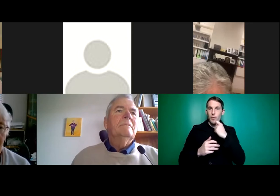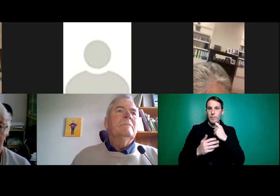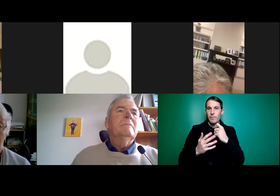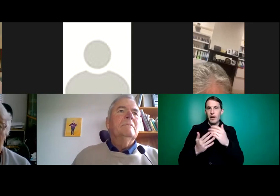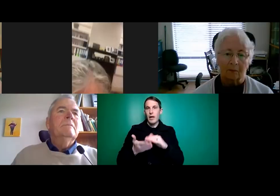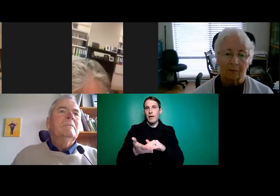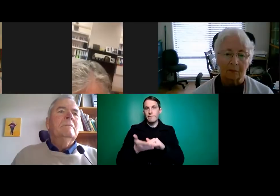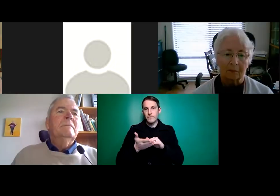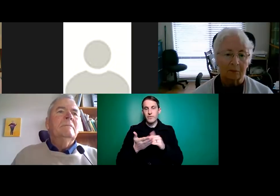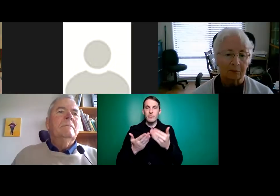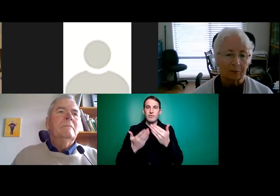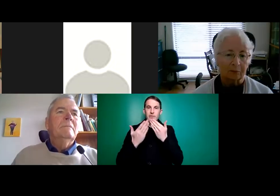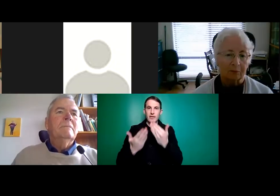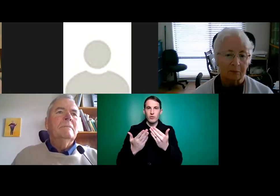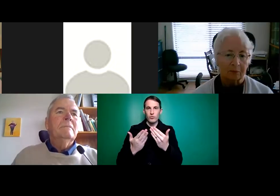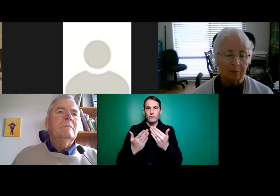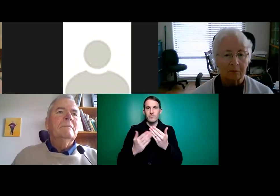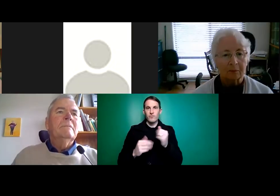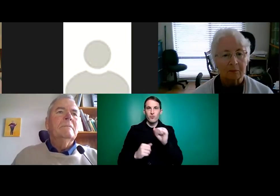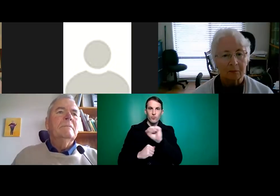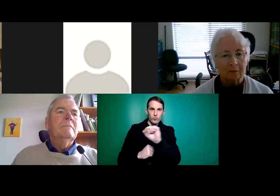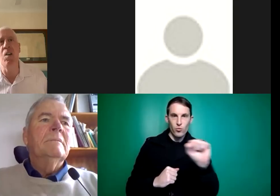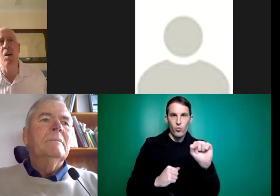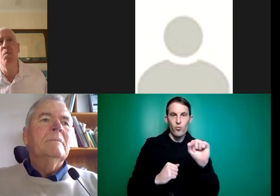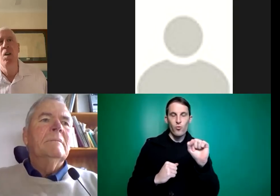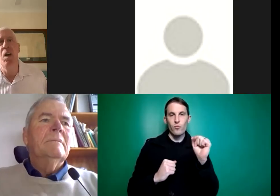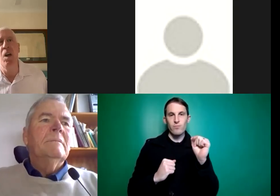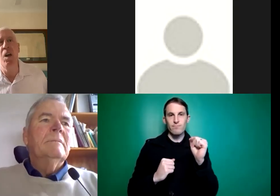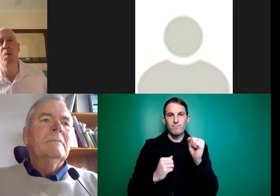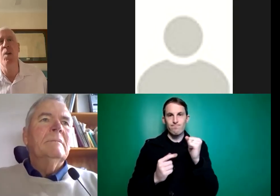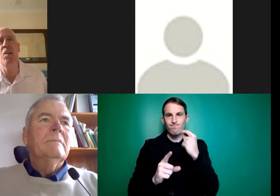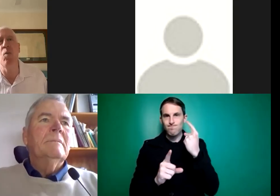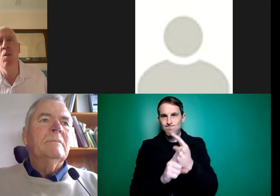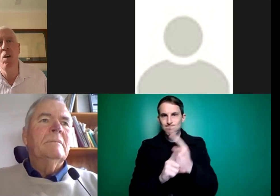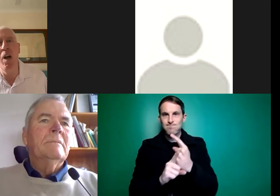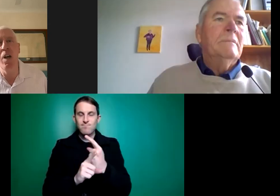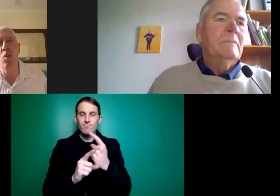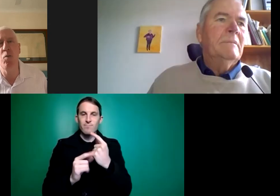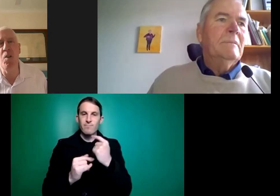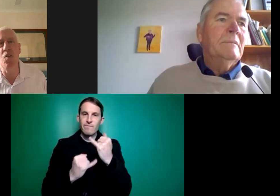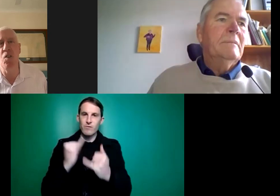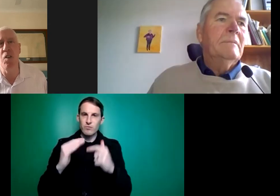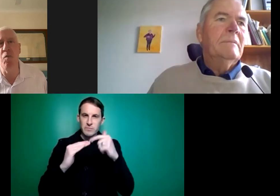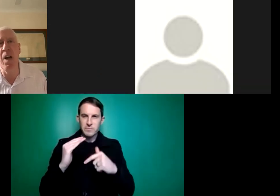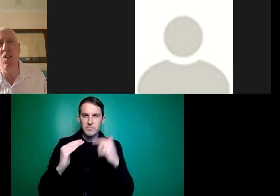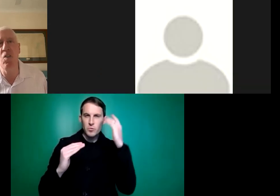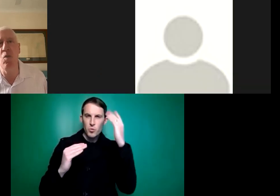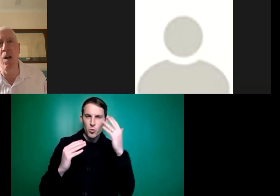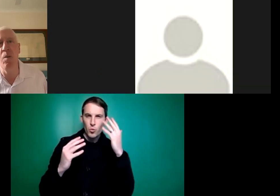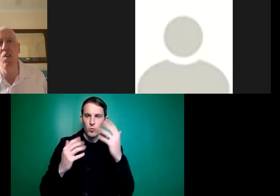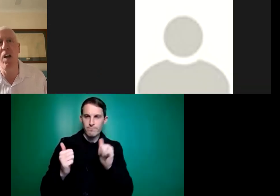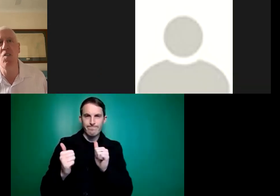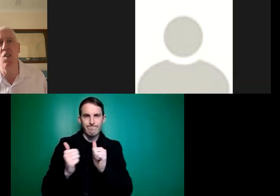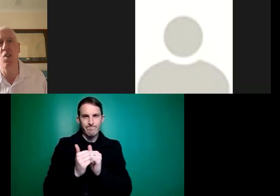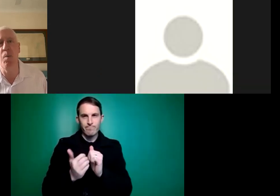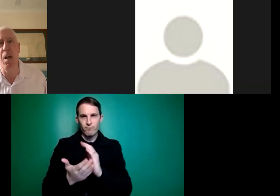thank you again for those really thoughtful and practical contributions that you've made to